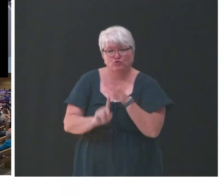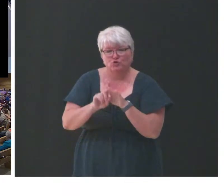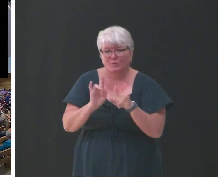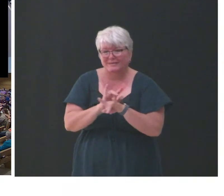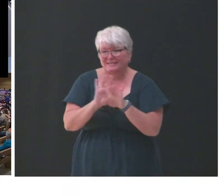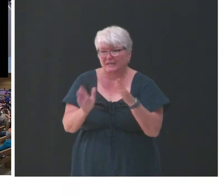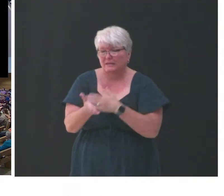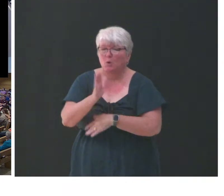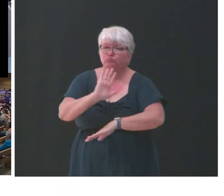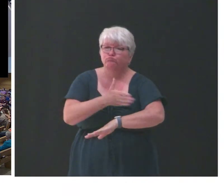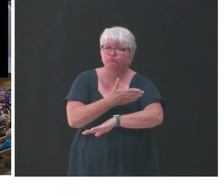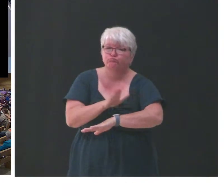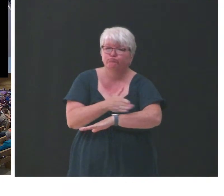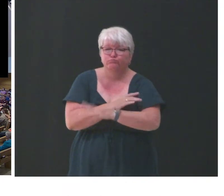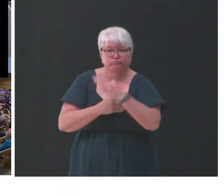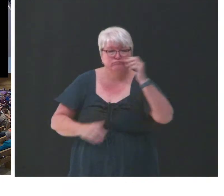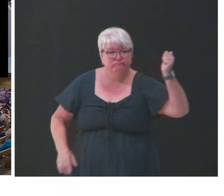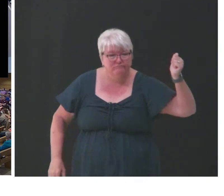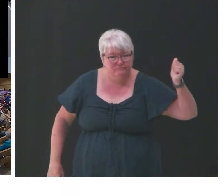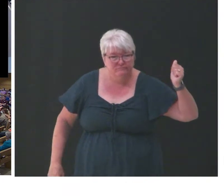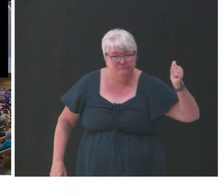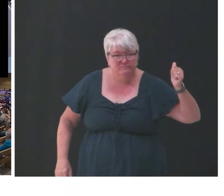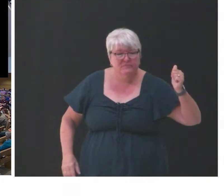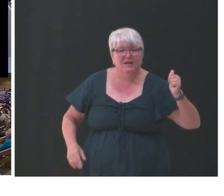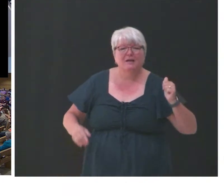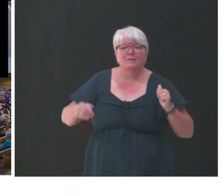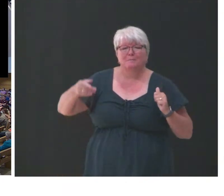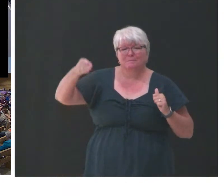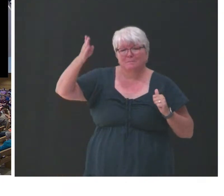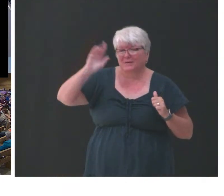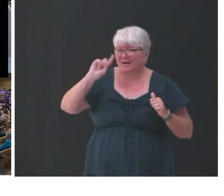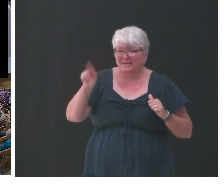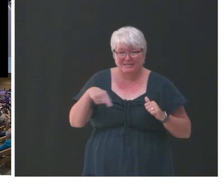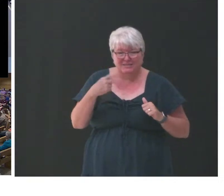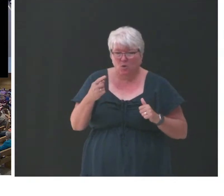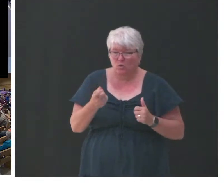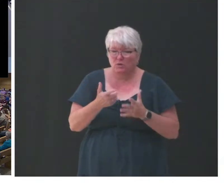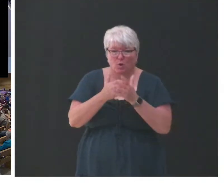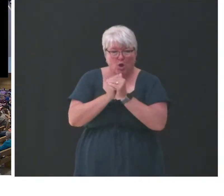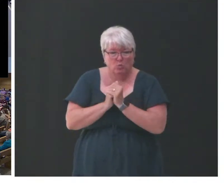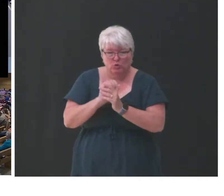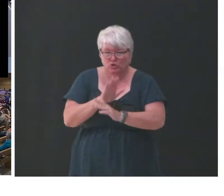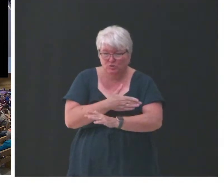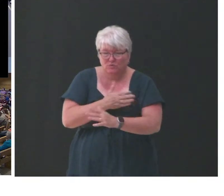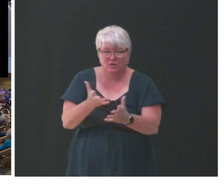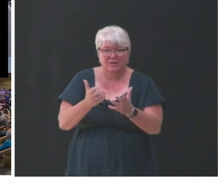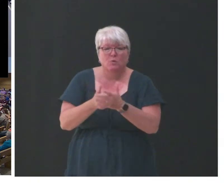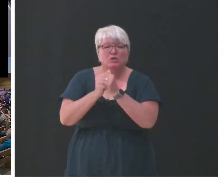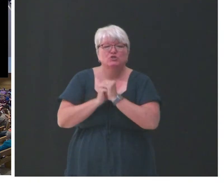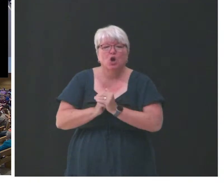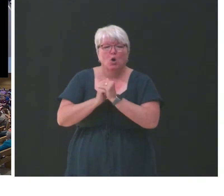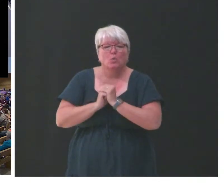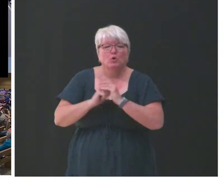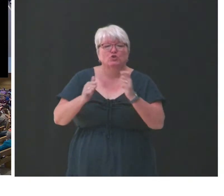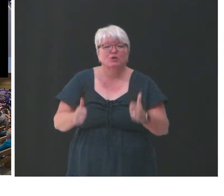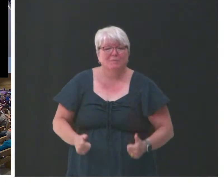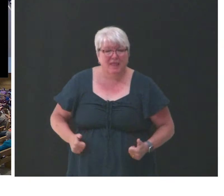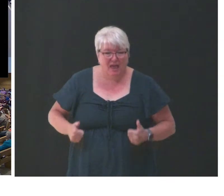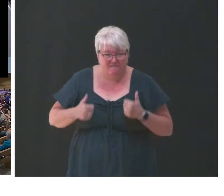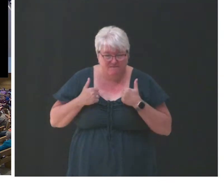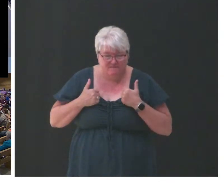morning and singing a few songs and walking out. And God doesn't just want our worship song, he wants our worship